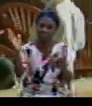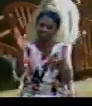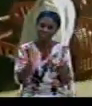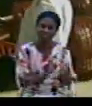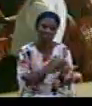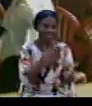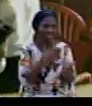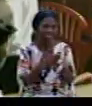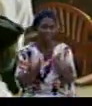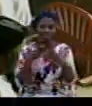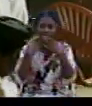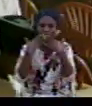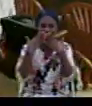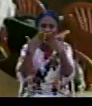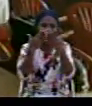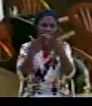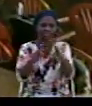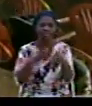Oshé,